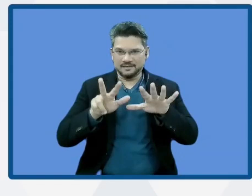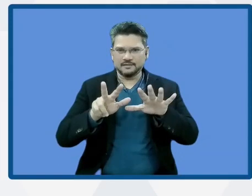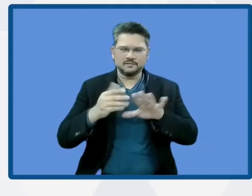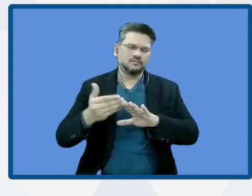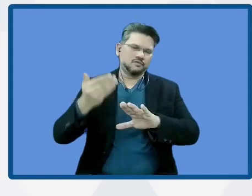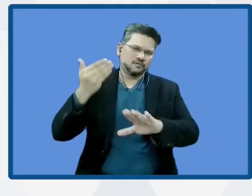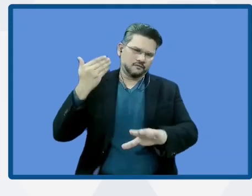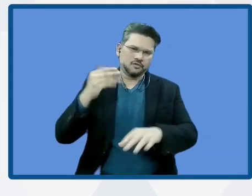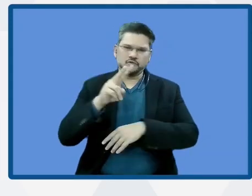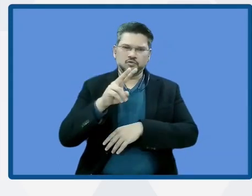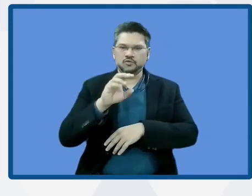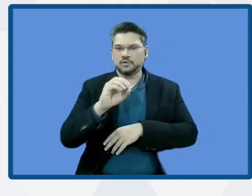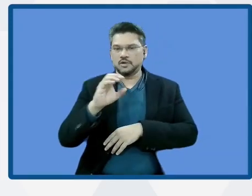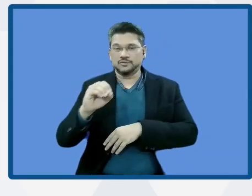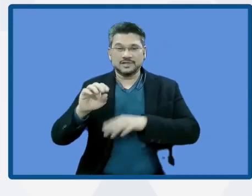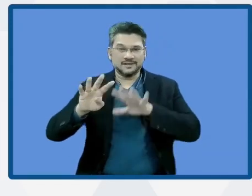2009.